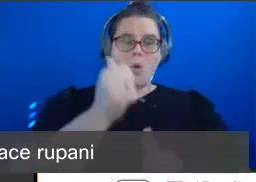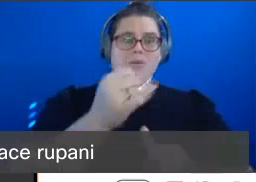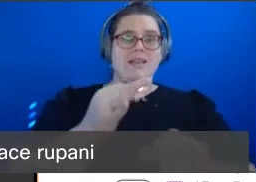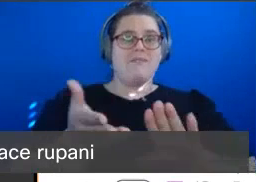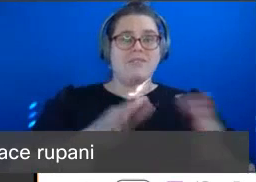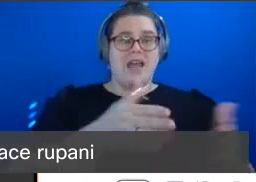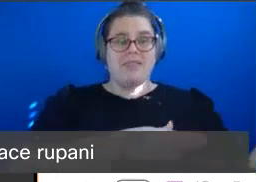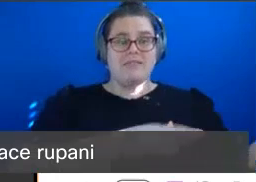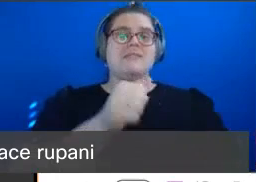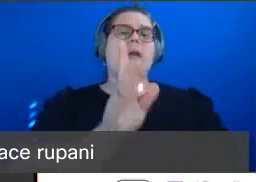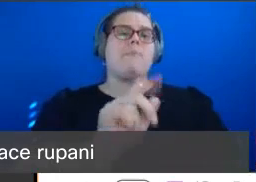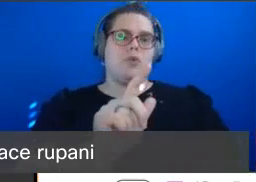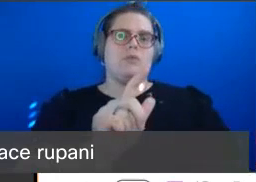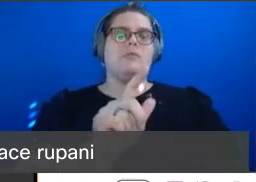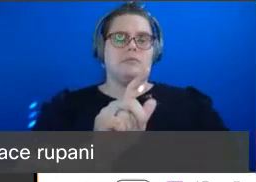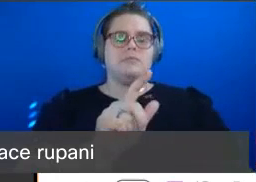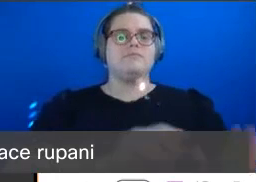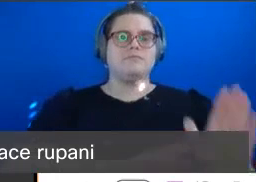of this is